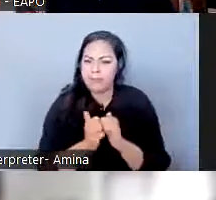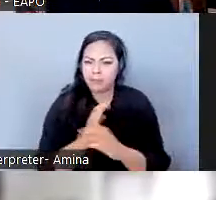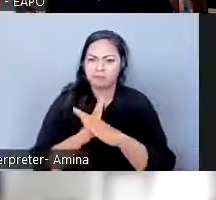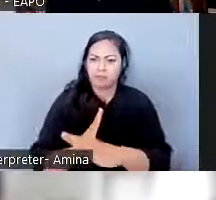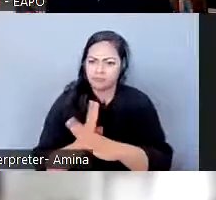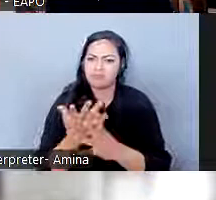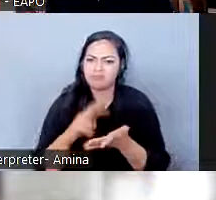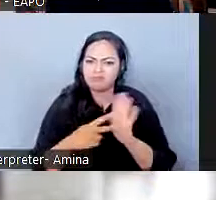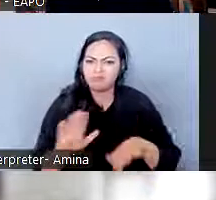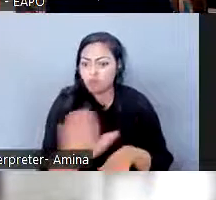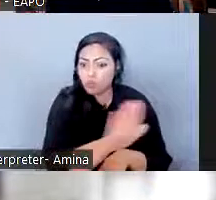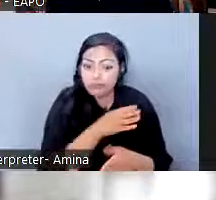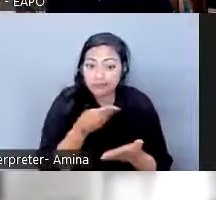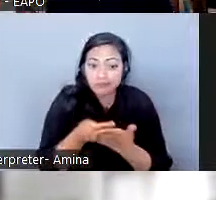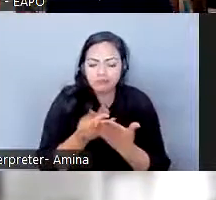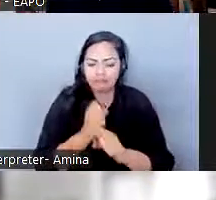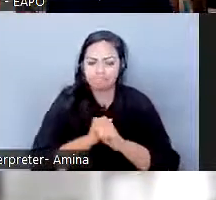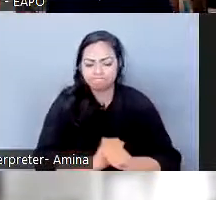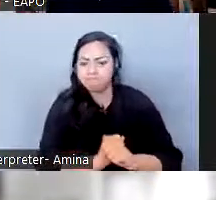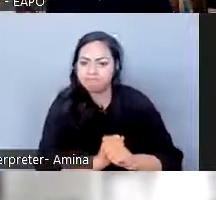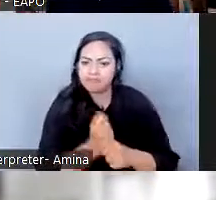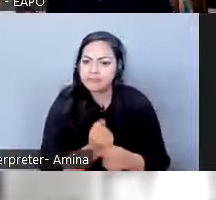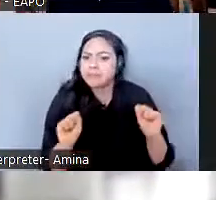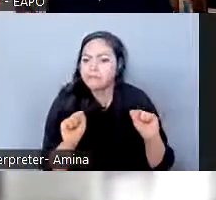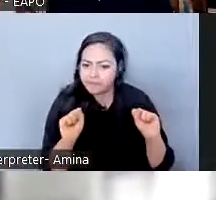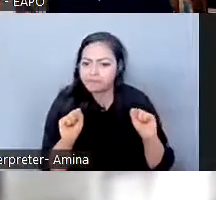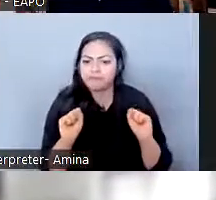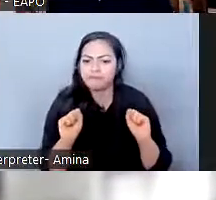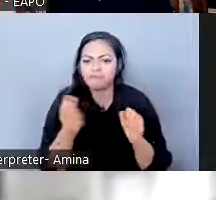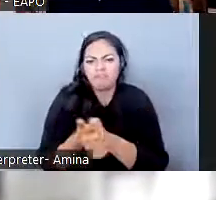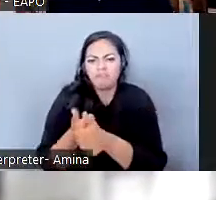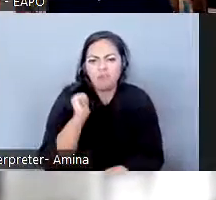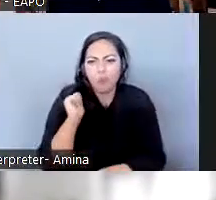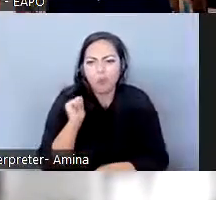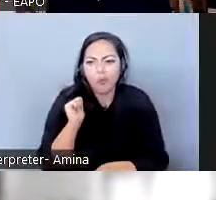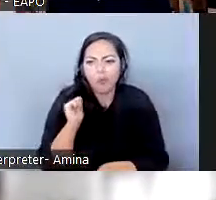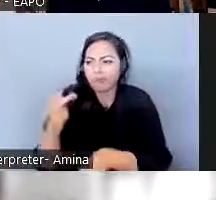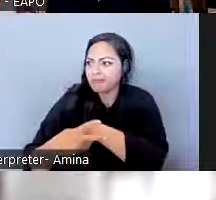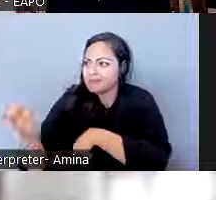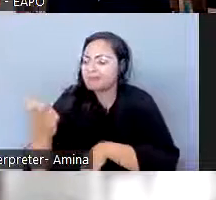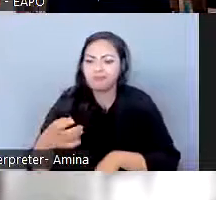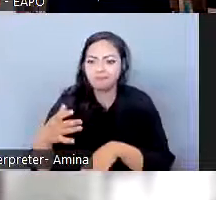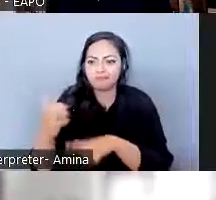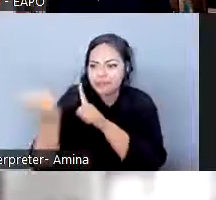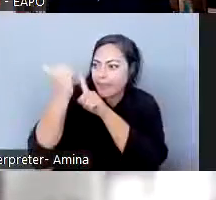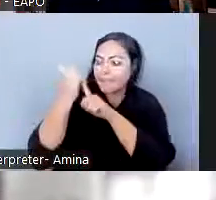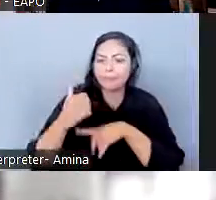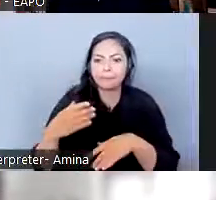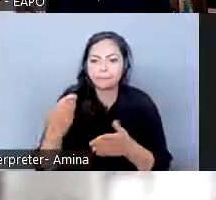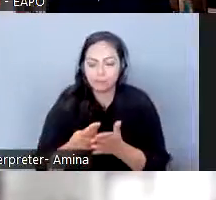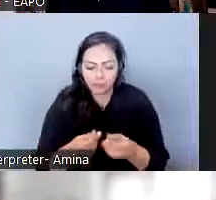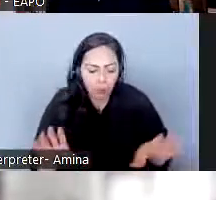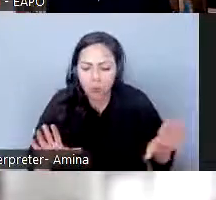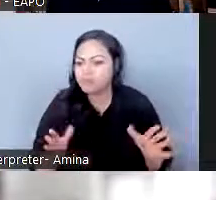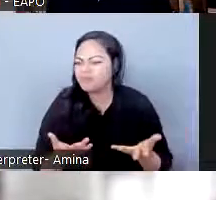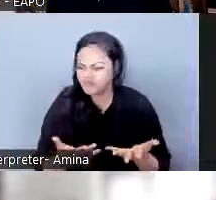your finances and make sure that you don't get scammed or swindled out of your money. So we hope that you'll have a very interactive discussion